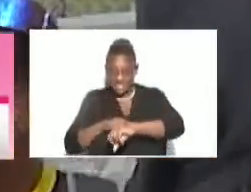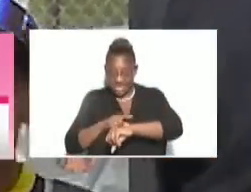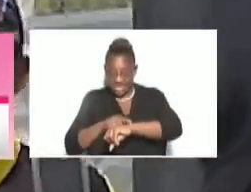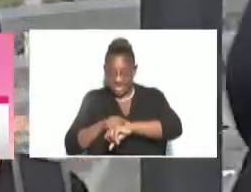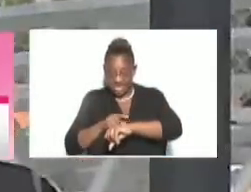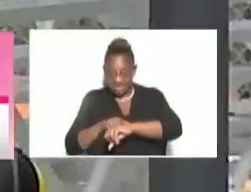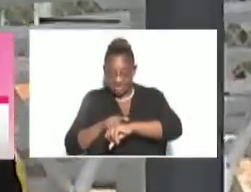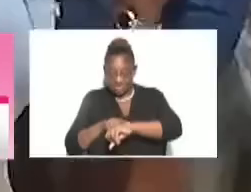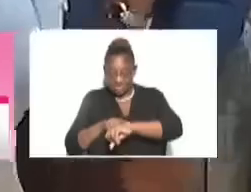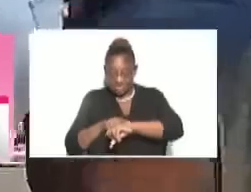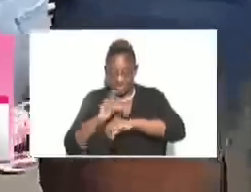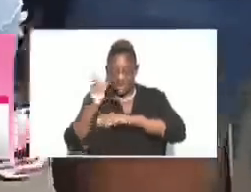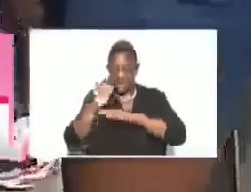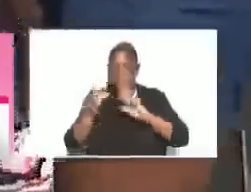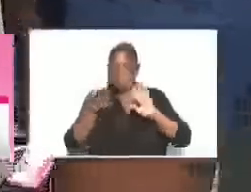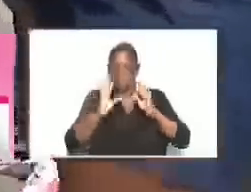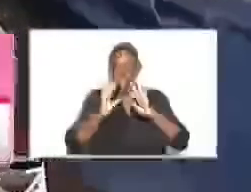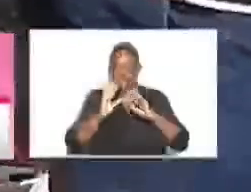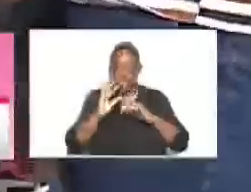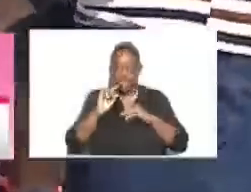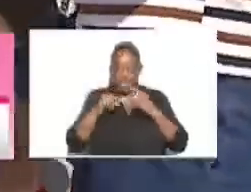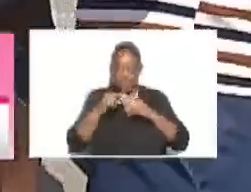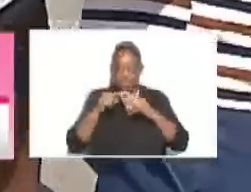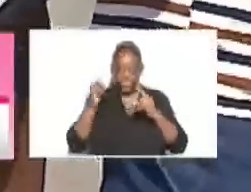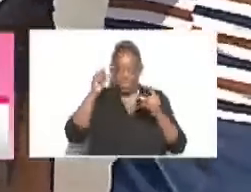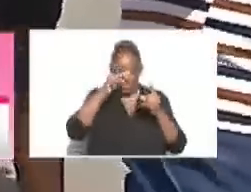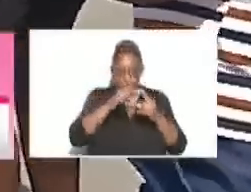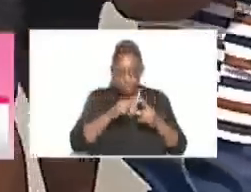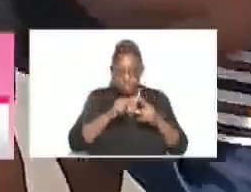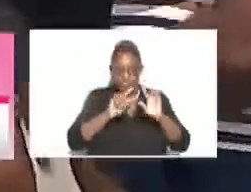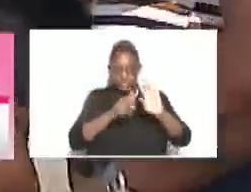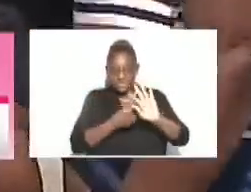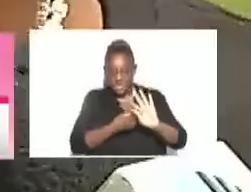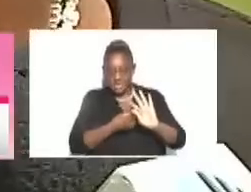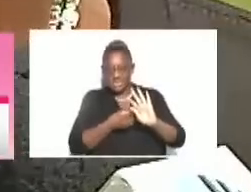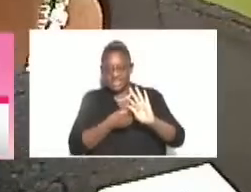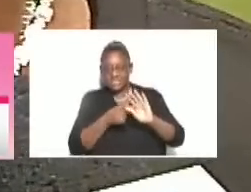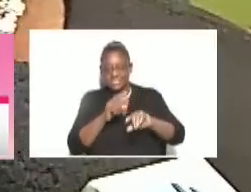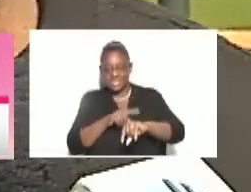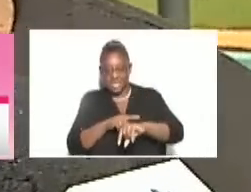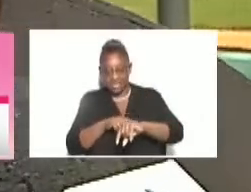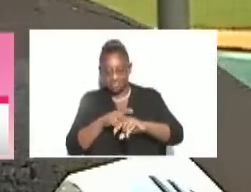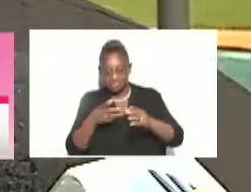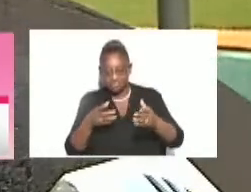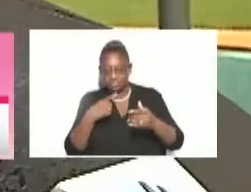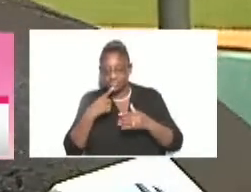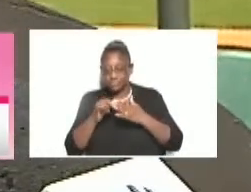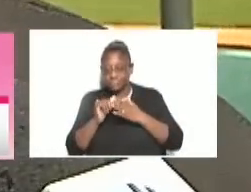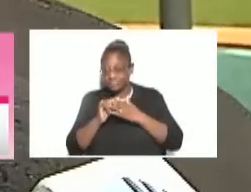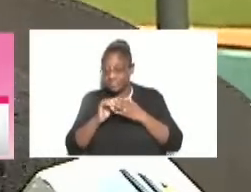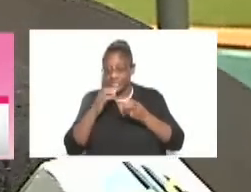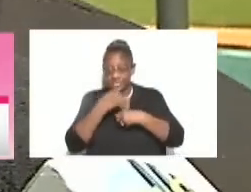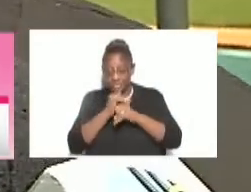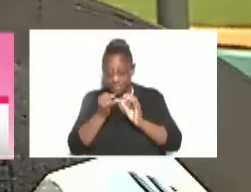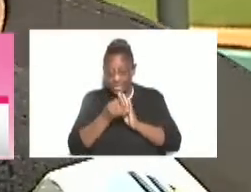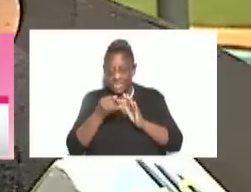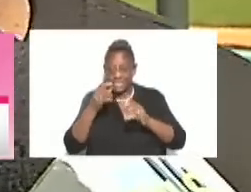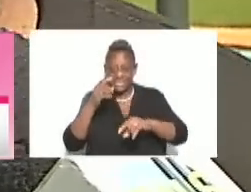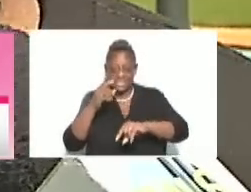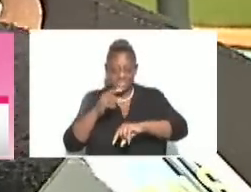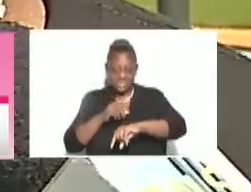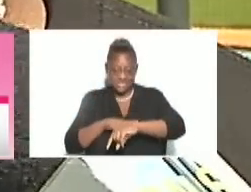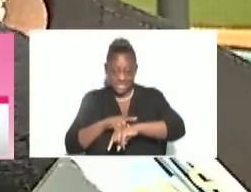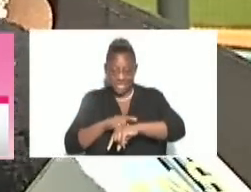playing field. Jazz talking about his goals behind starting the league in the first place. The goal with this Little League is to make it like we're